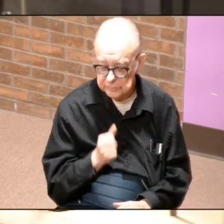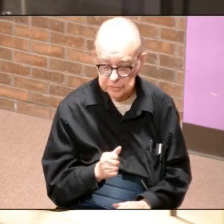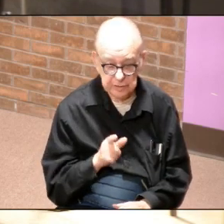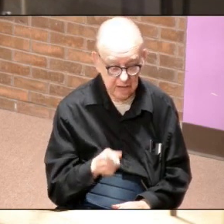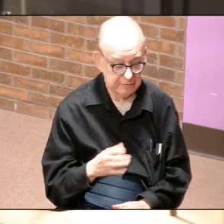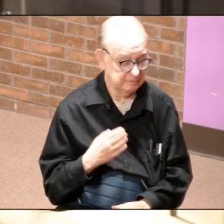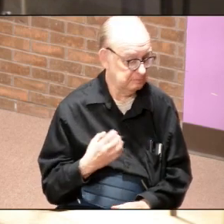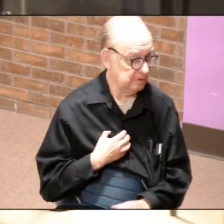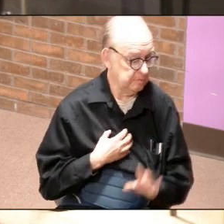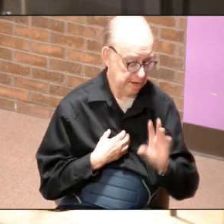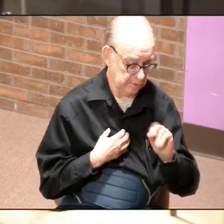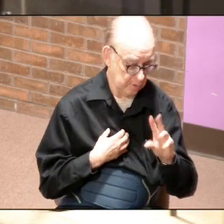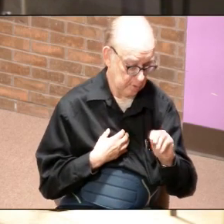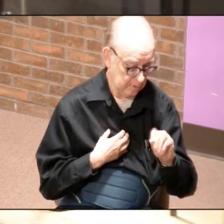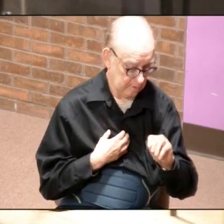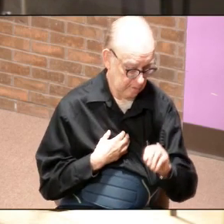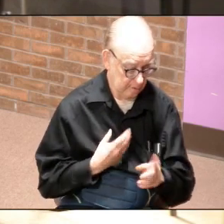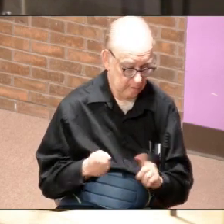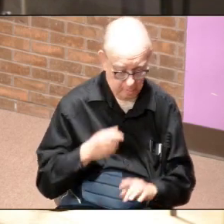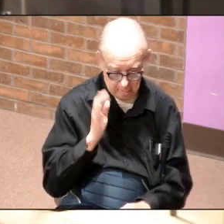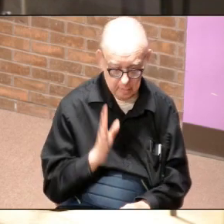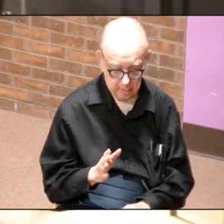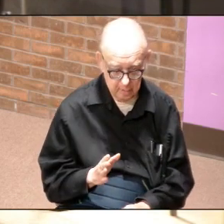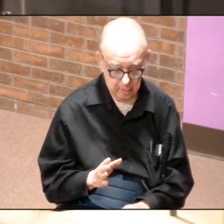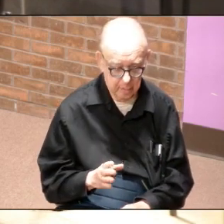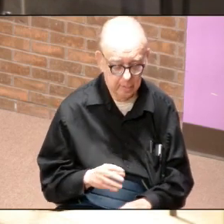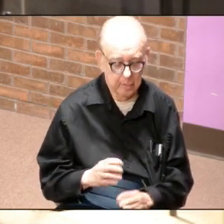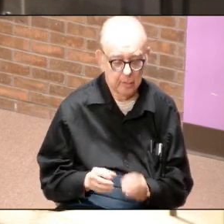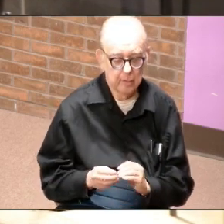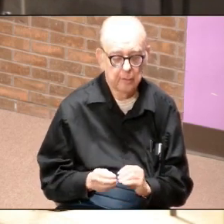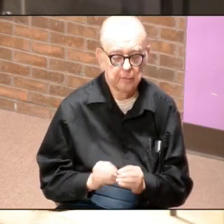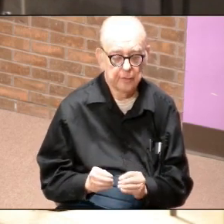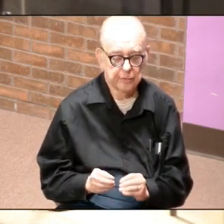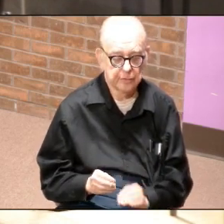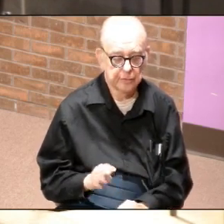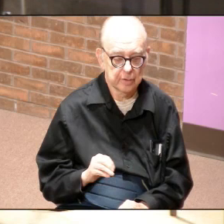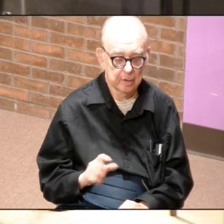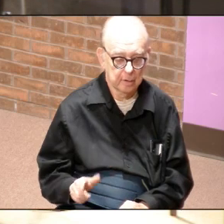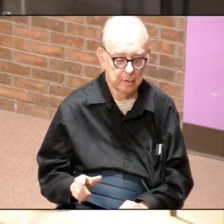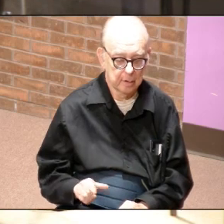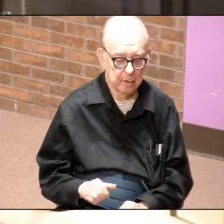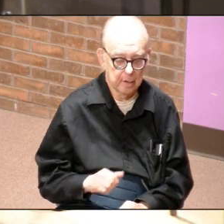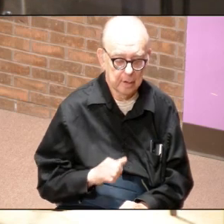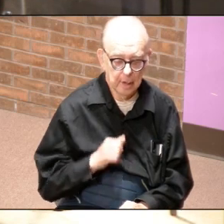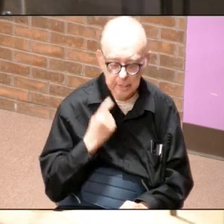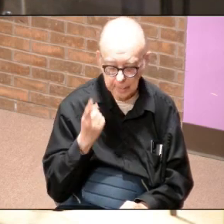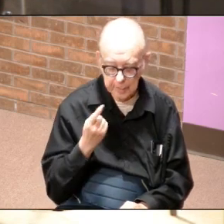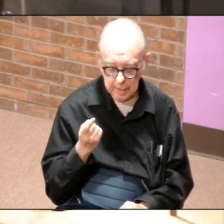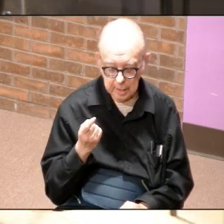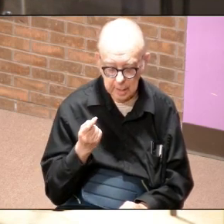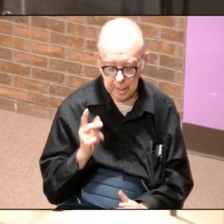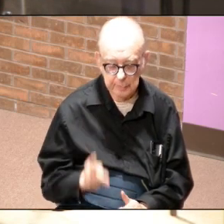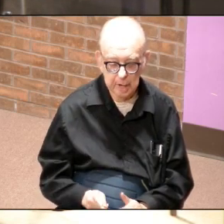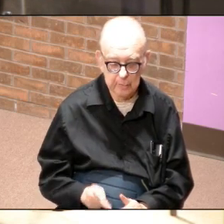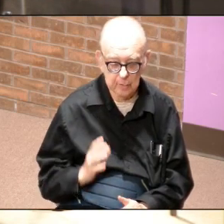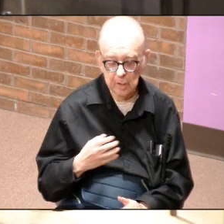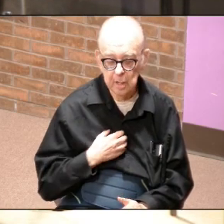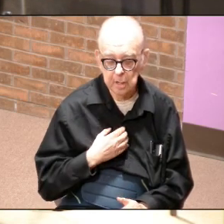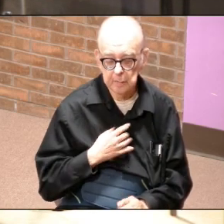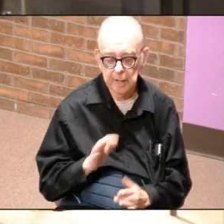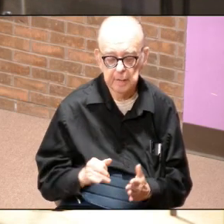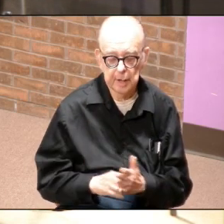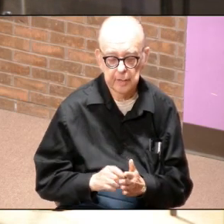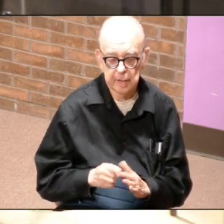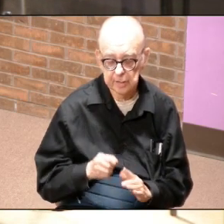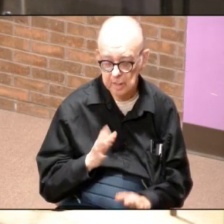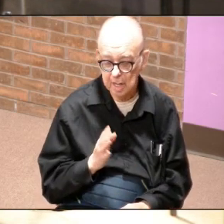complain. When God fixes a meal, I don't think anybody's going to say, God, I don't think I like that.